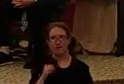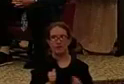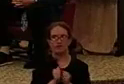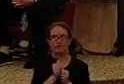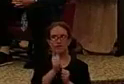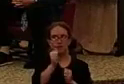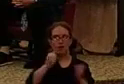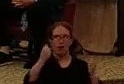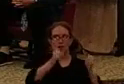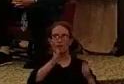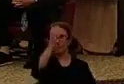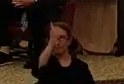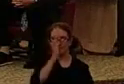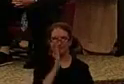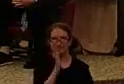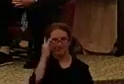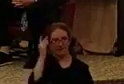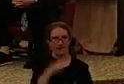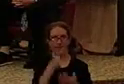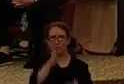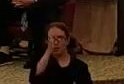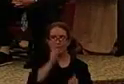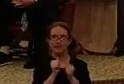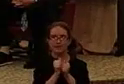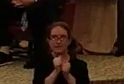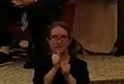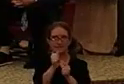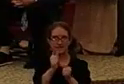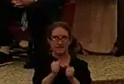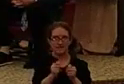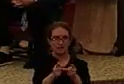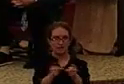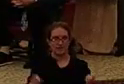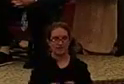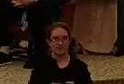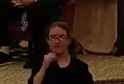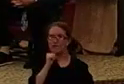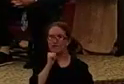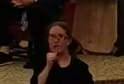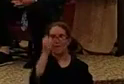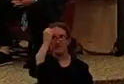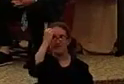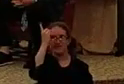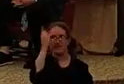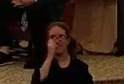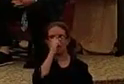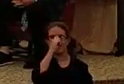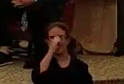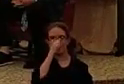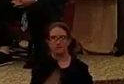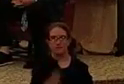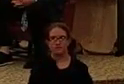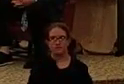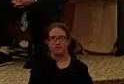God. I think sometimes God leads us into places we don't understand